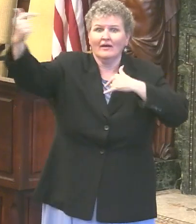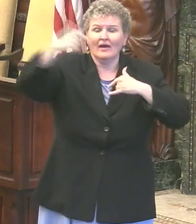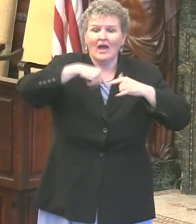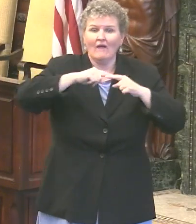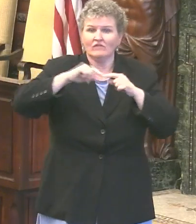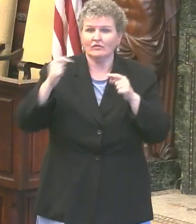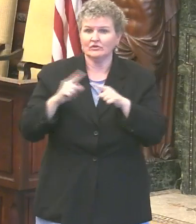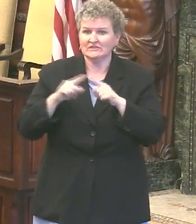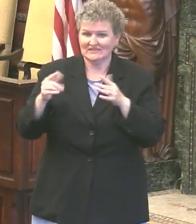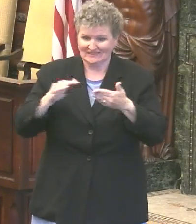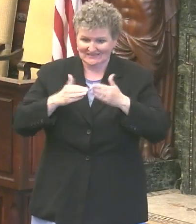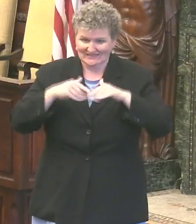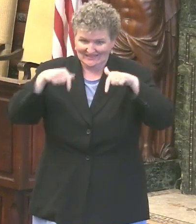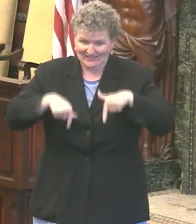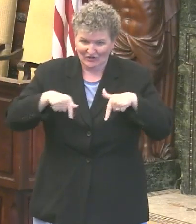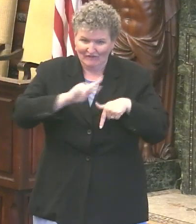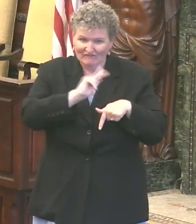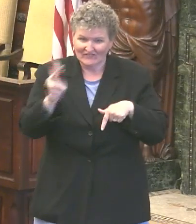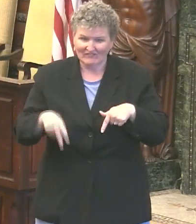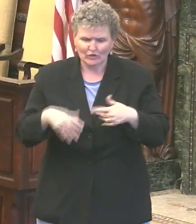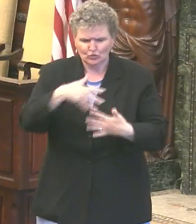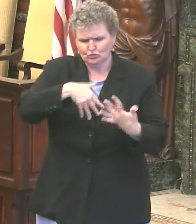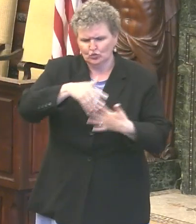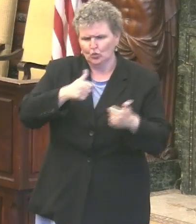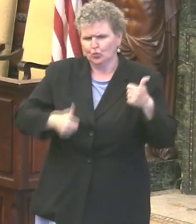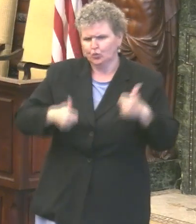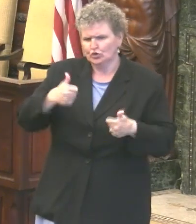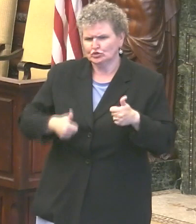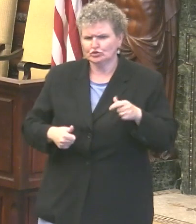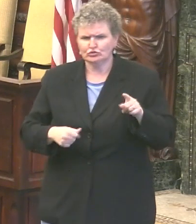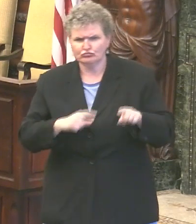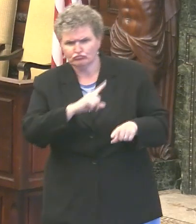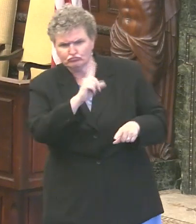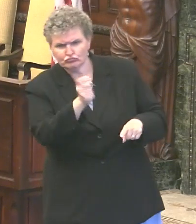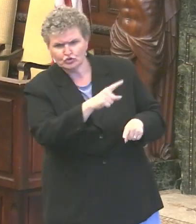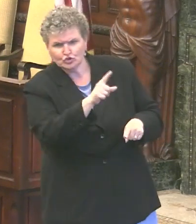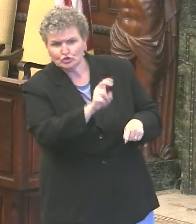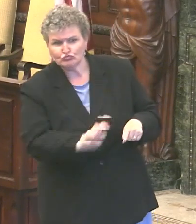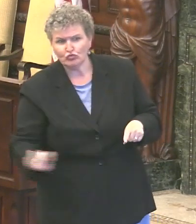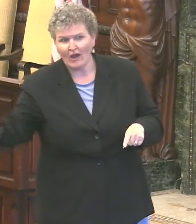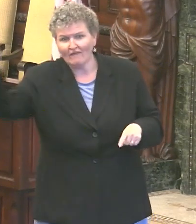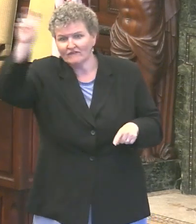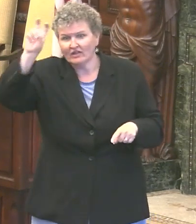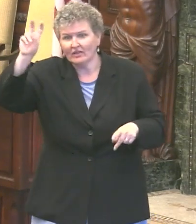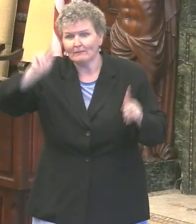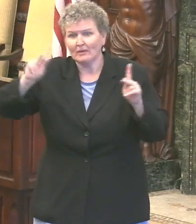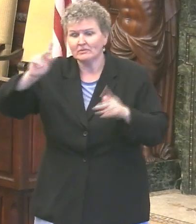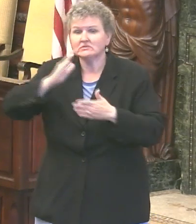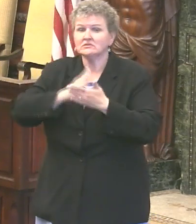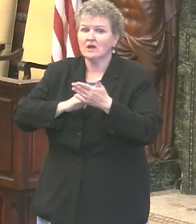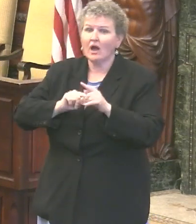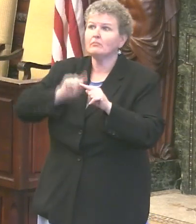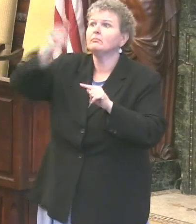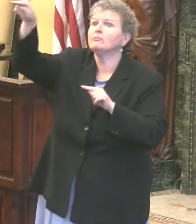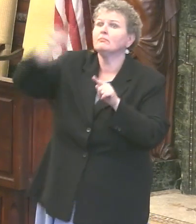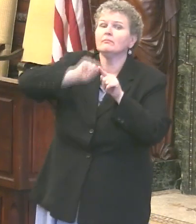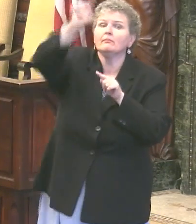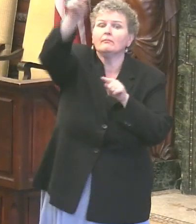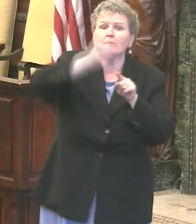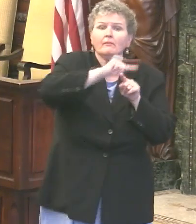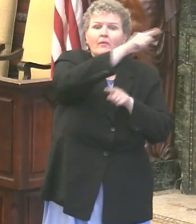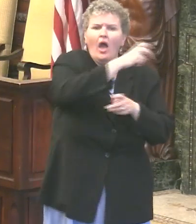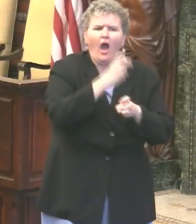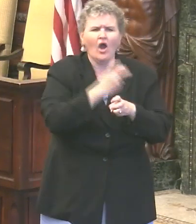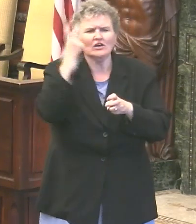within the city? Well, we ask people if they've traveled, and certainly some have, but it's really hard to say whether they were